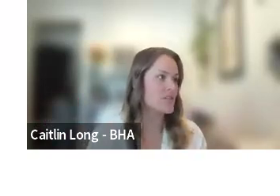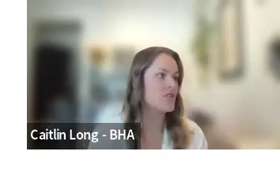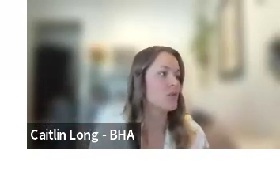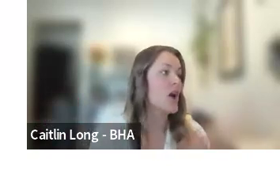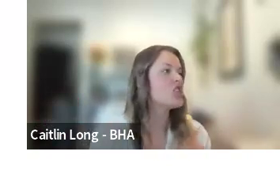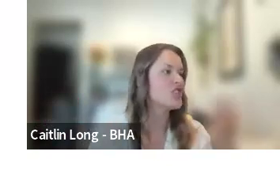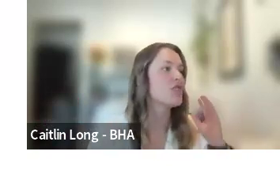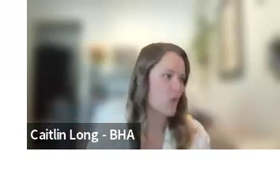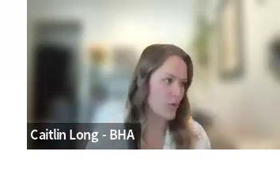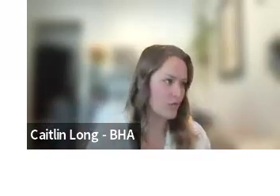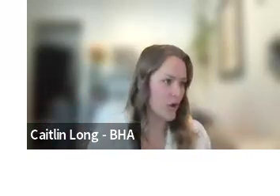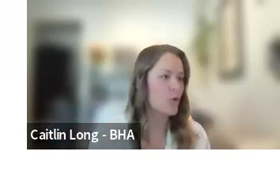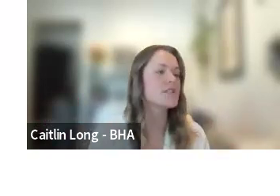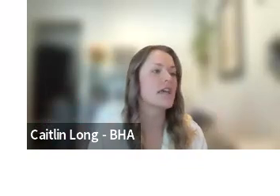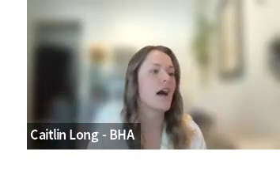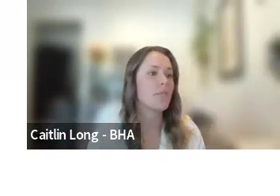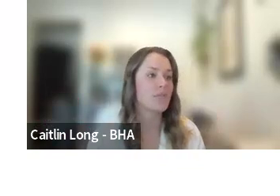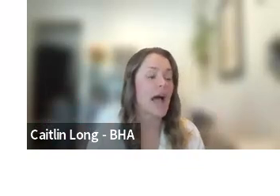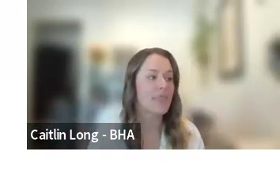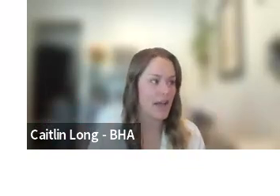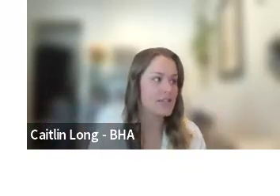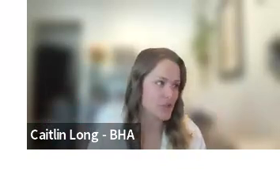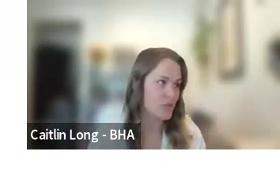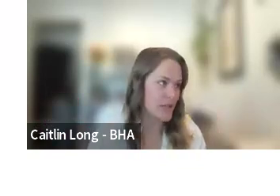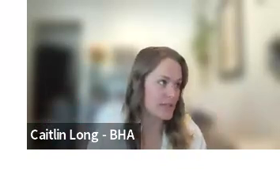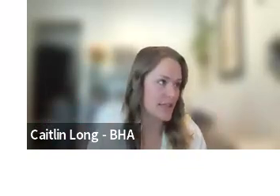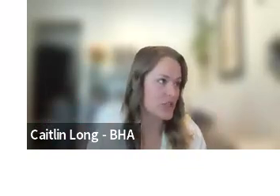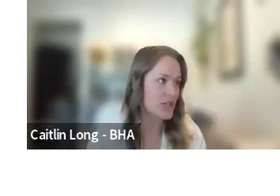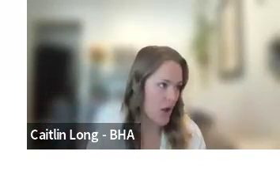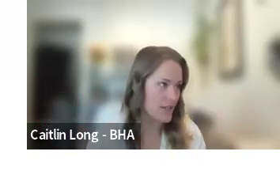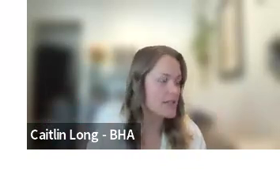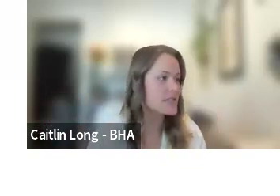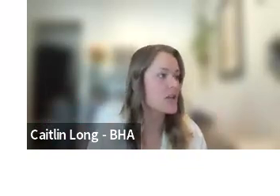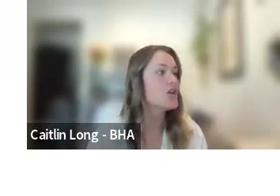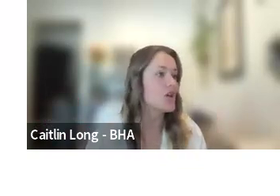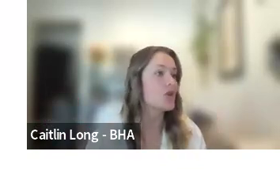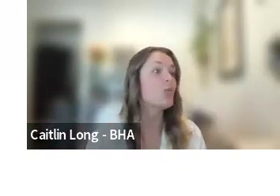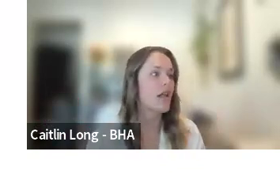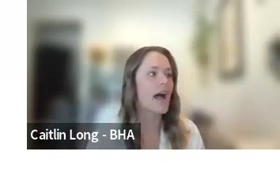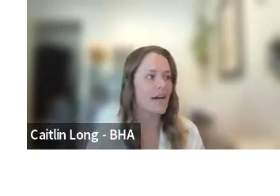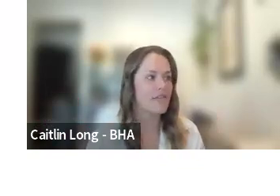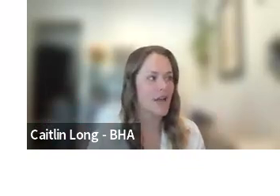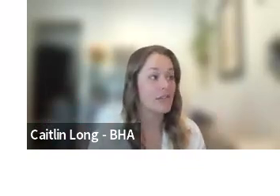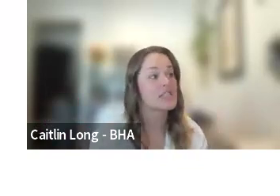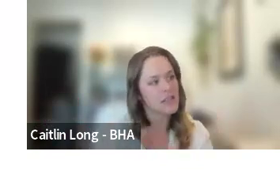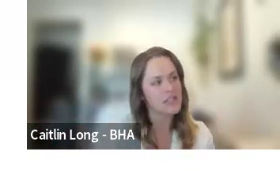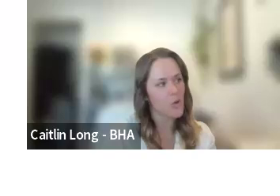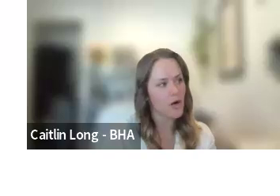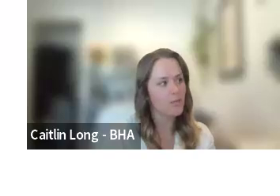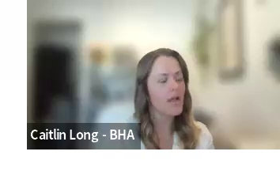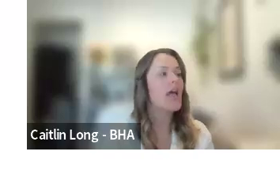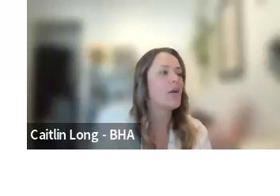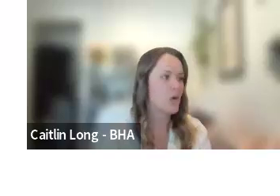their names and do just a formal vote at that special meeting session in August. So you will have at least